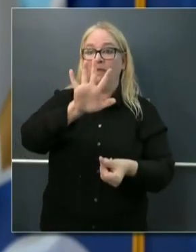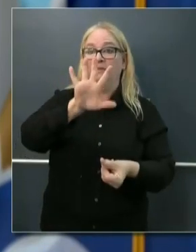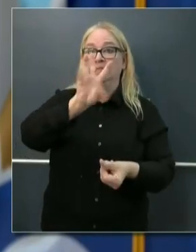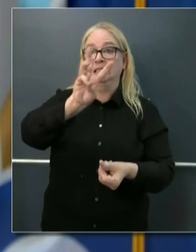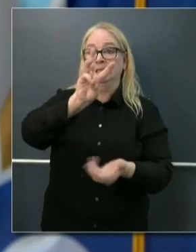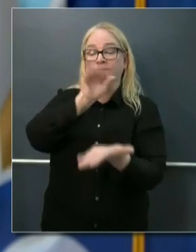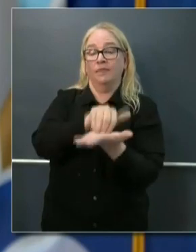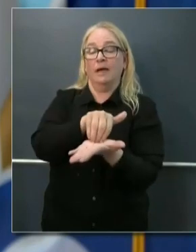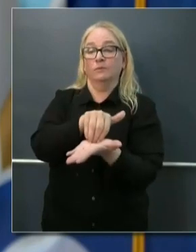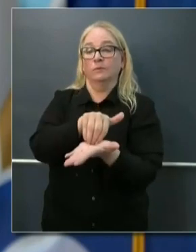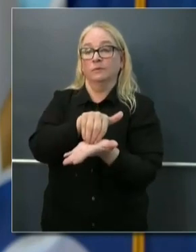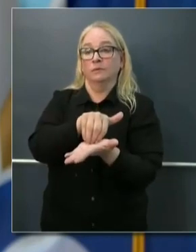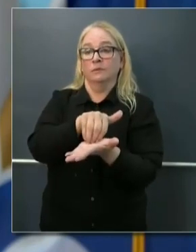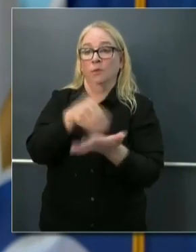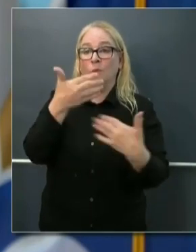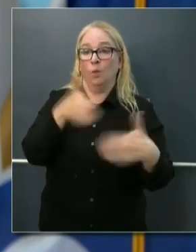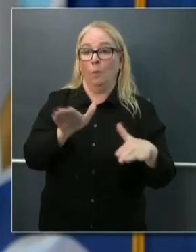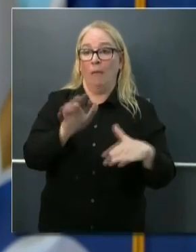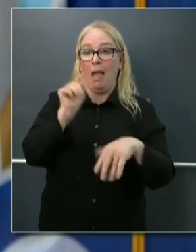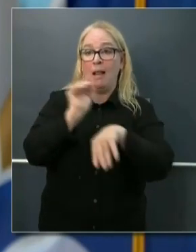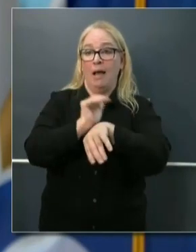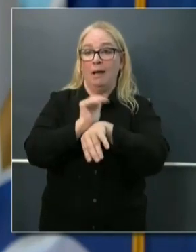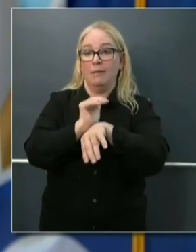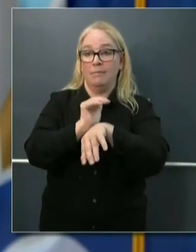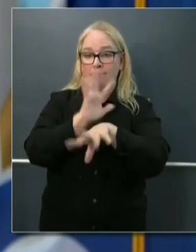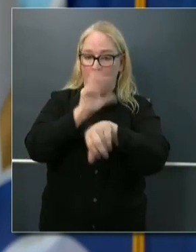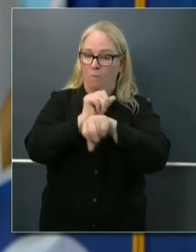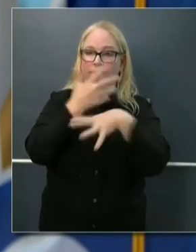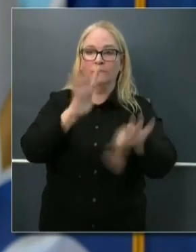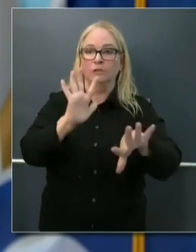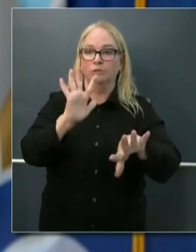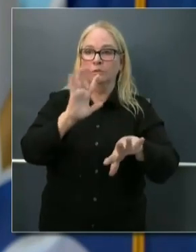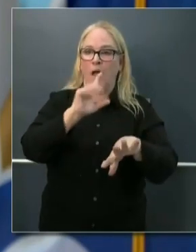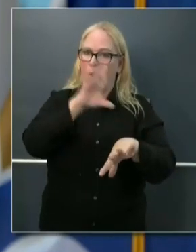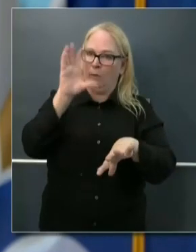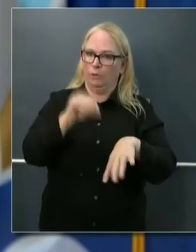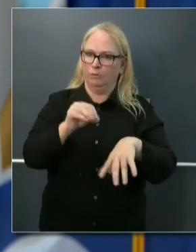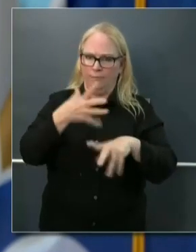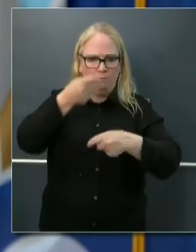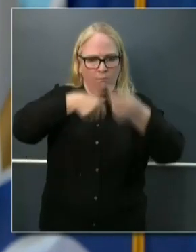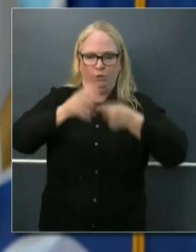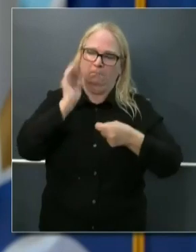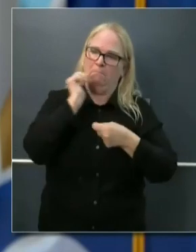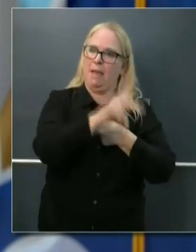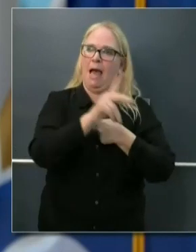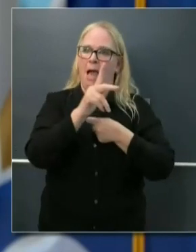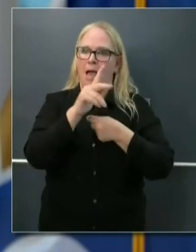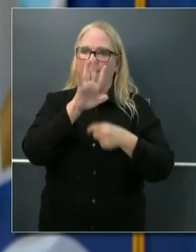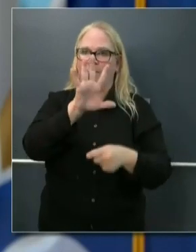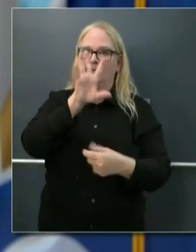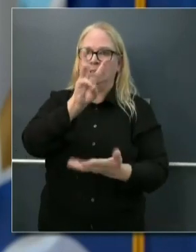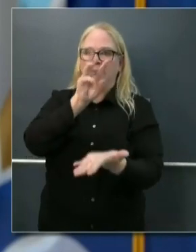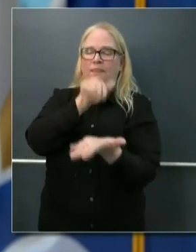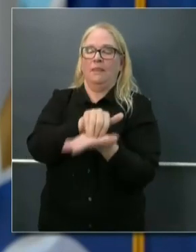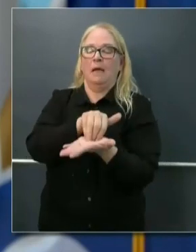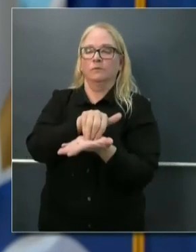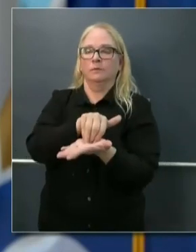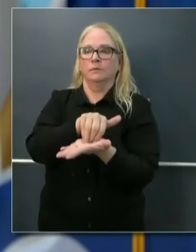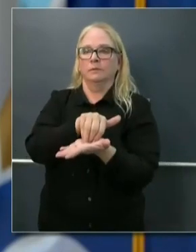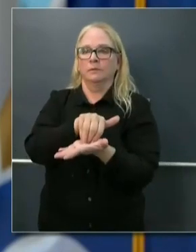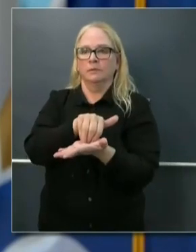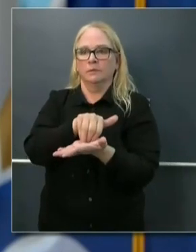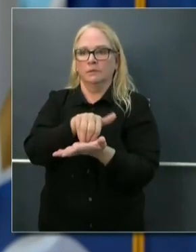56,000 room nights that have been completely 100% reimbursed. 56,000 room nights to